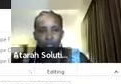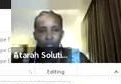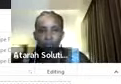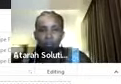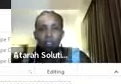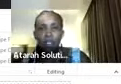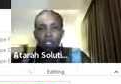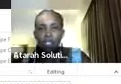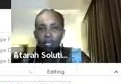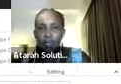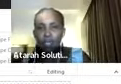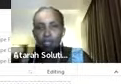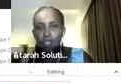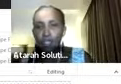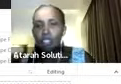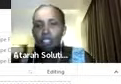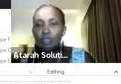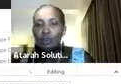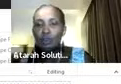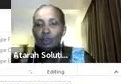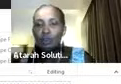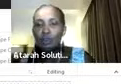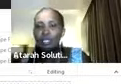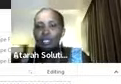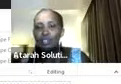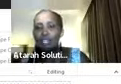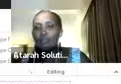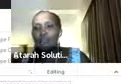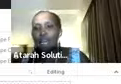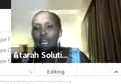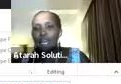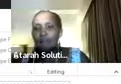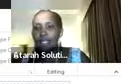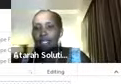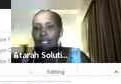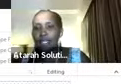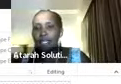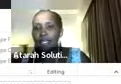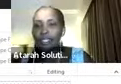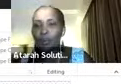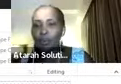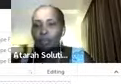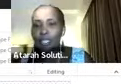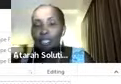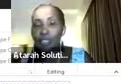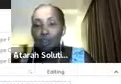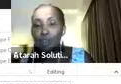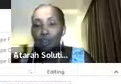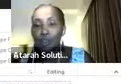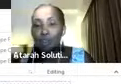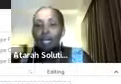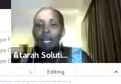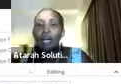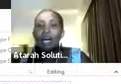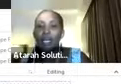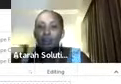objections. Now, the terms and conditions is you must complete this training via LMS, and this is commitment is